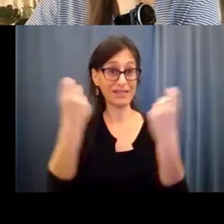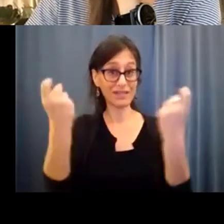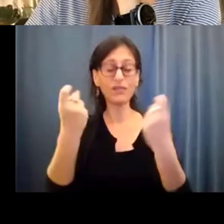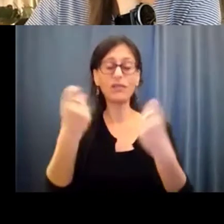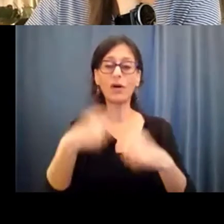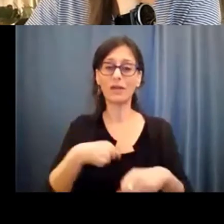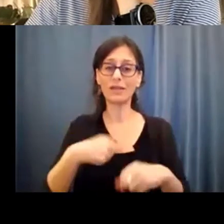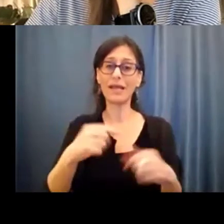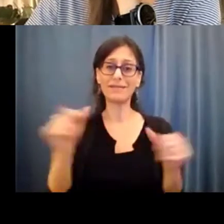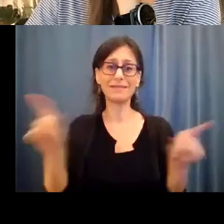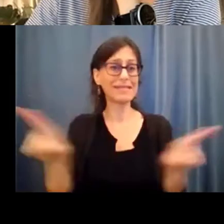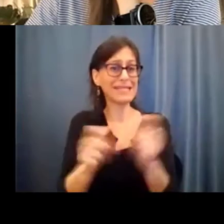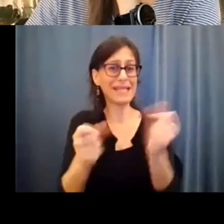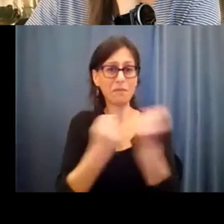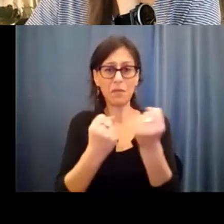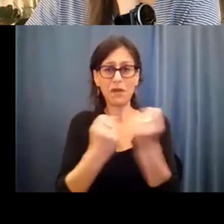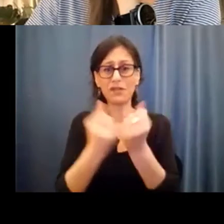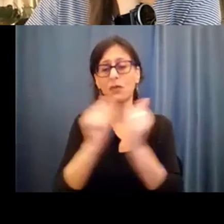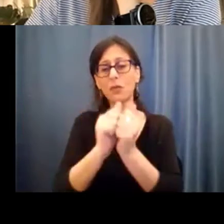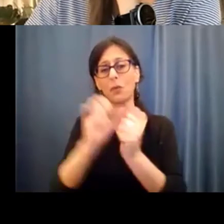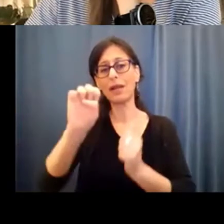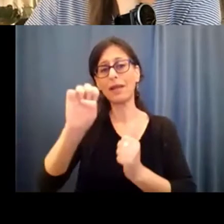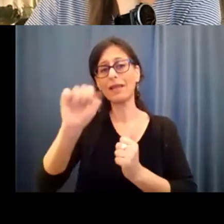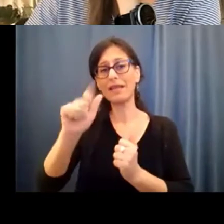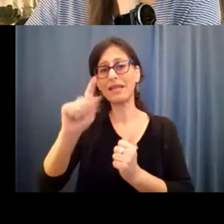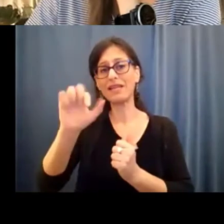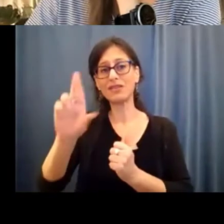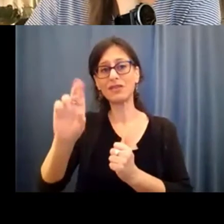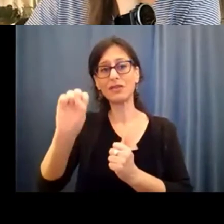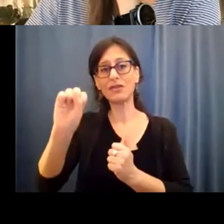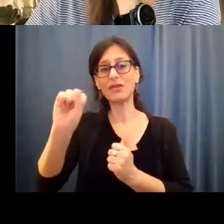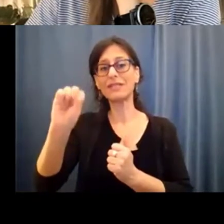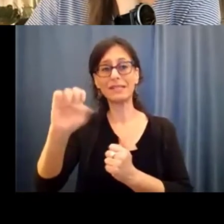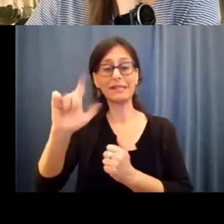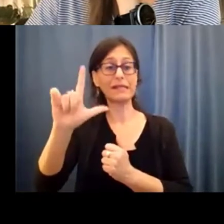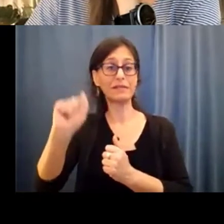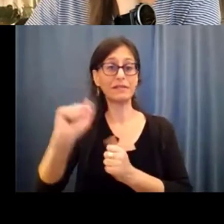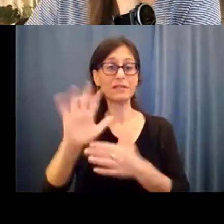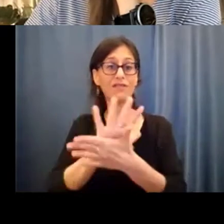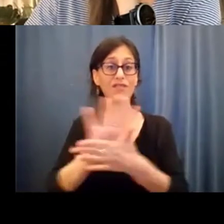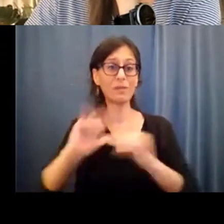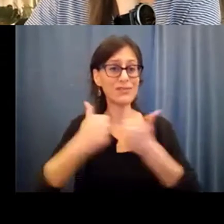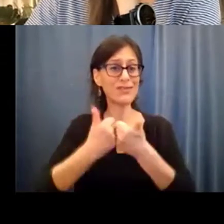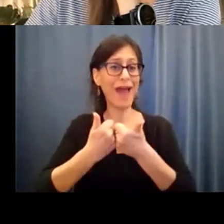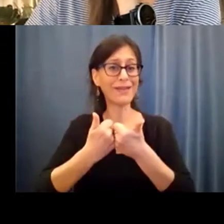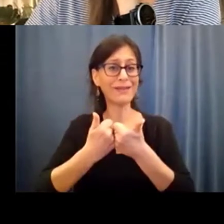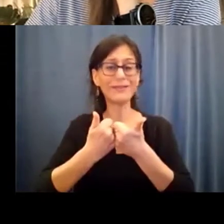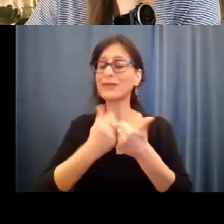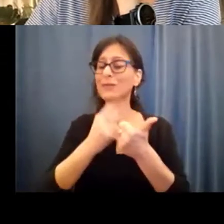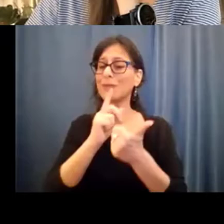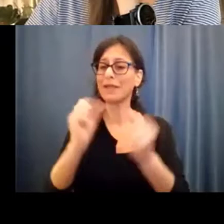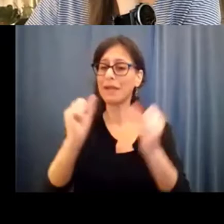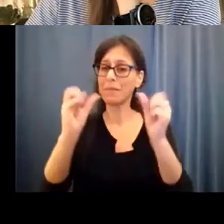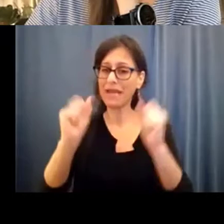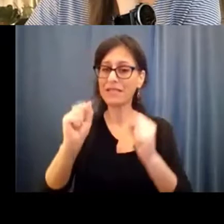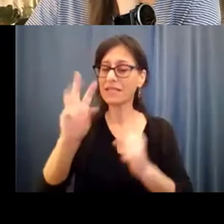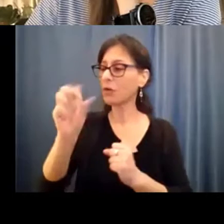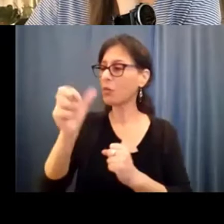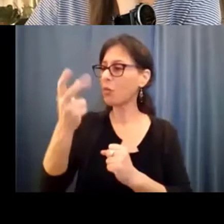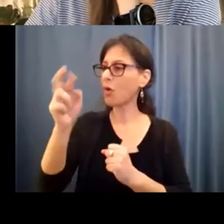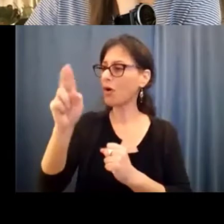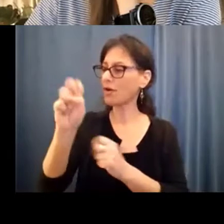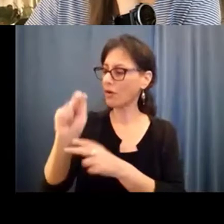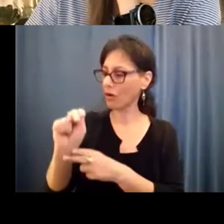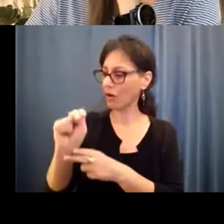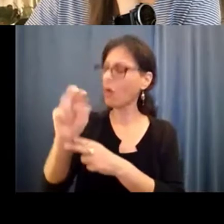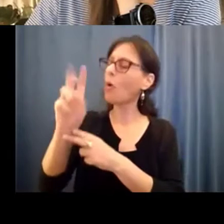sponsors that we share with the Easterseals Disability Film Challenge. And they're amazing, you know, in Warner Media